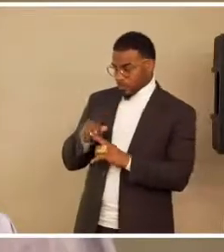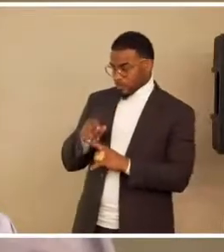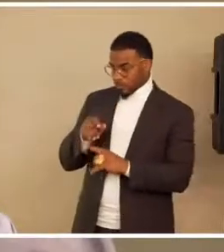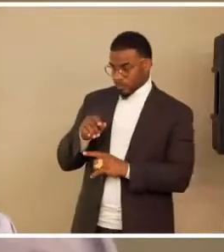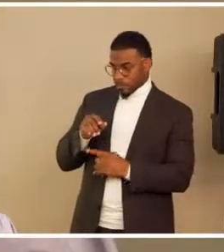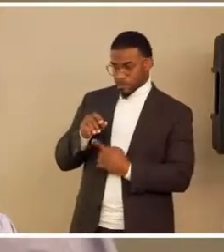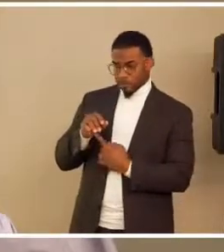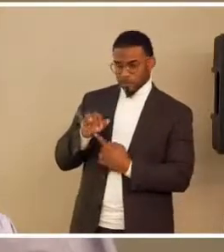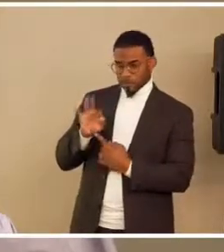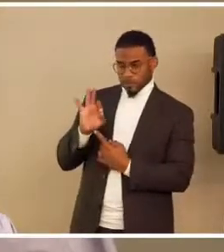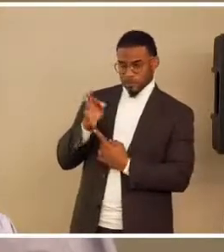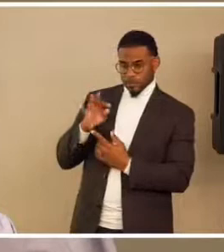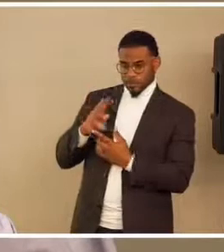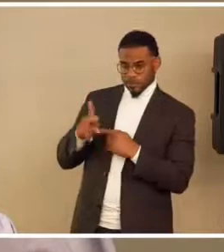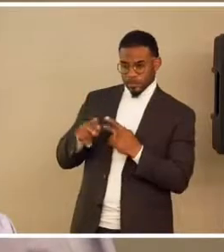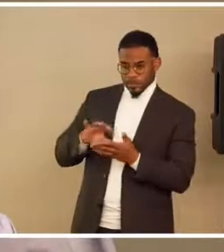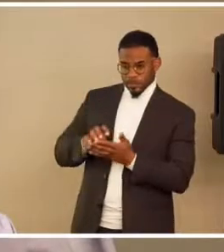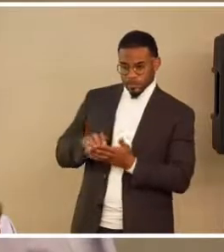Bamboula. So it's,